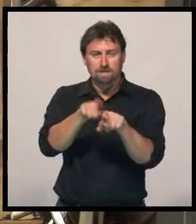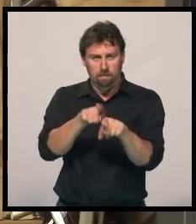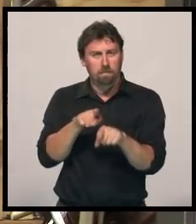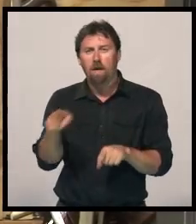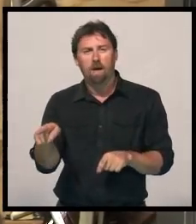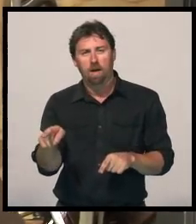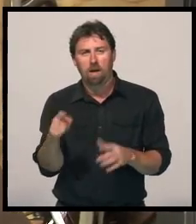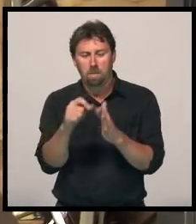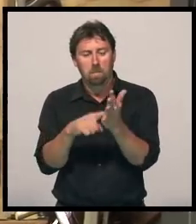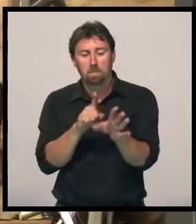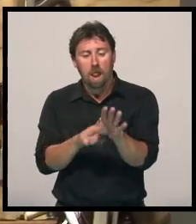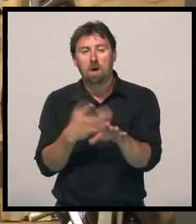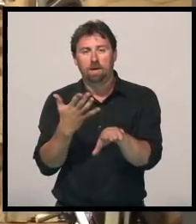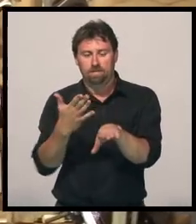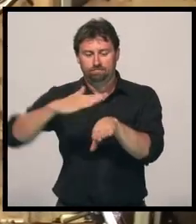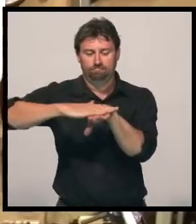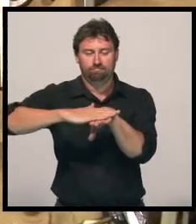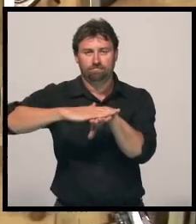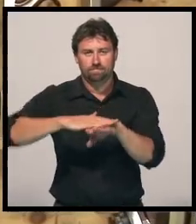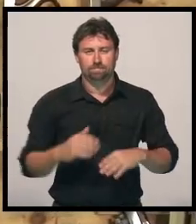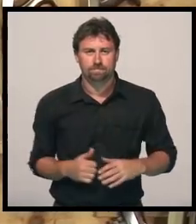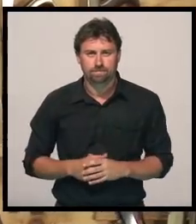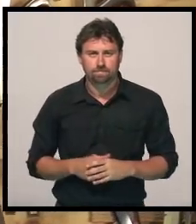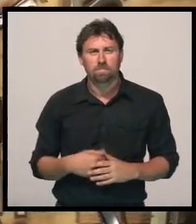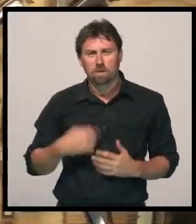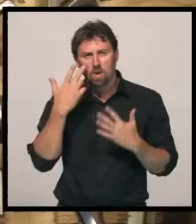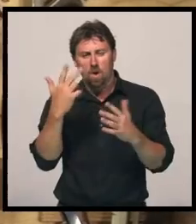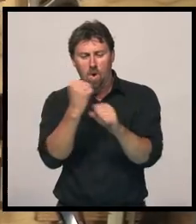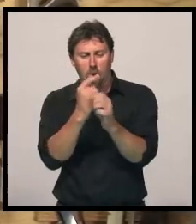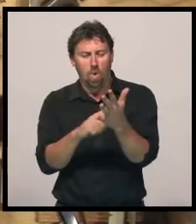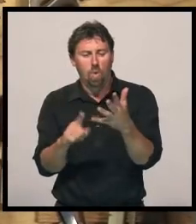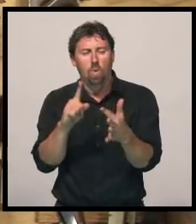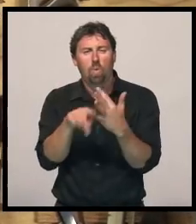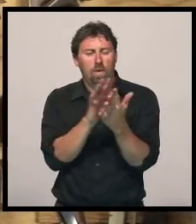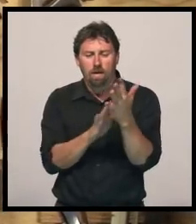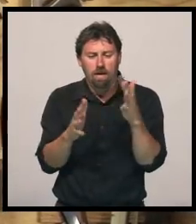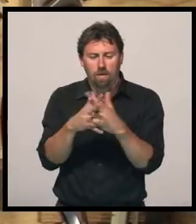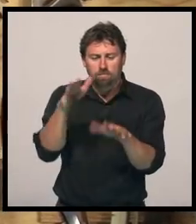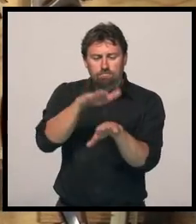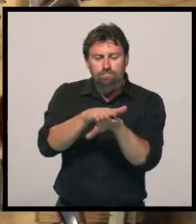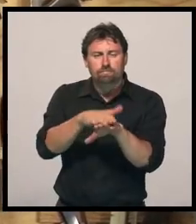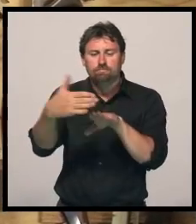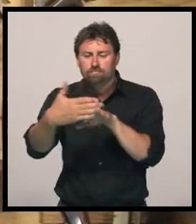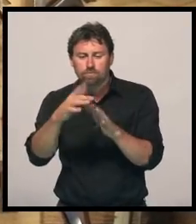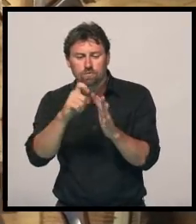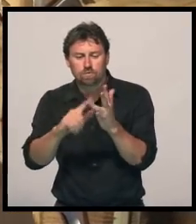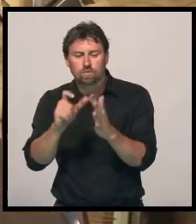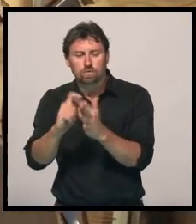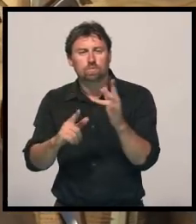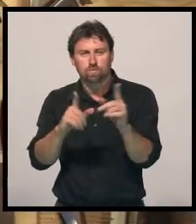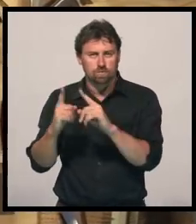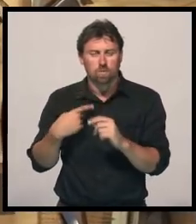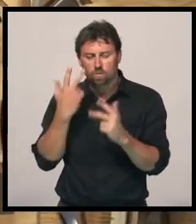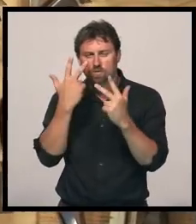So, let's start gluing some of this up. And I'll show you a couple of ways you can veneer and also how different properties